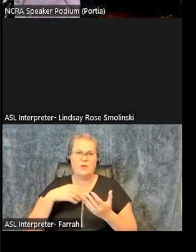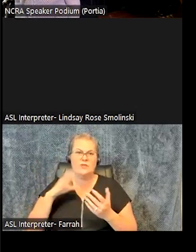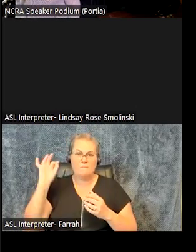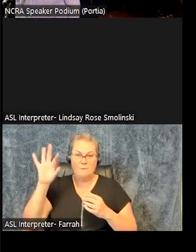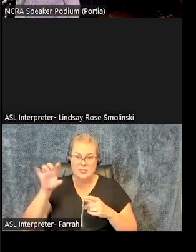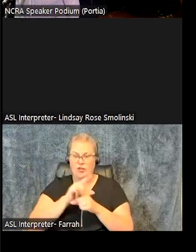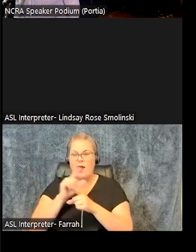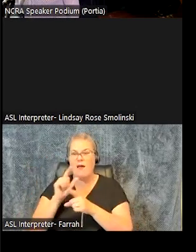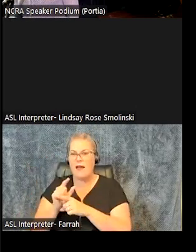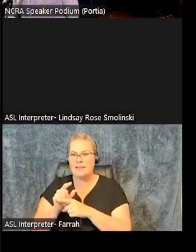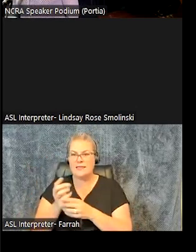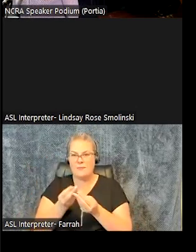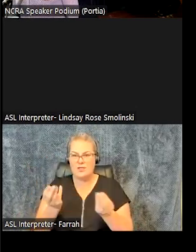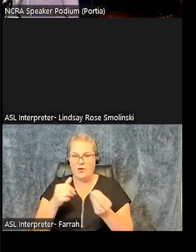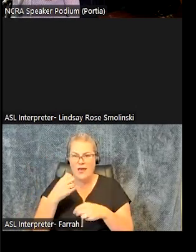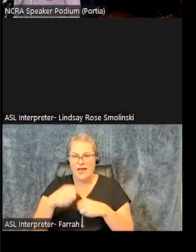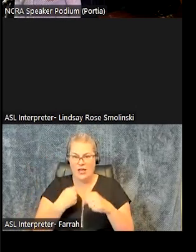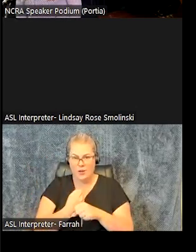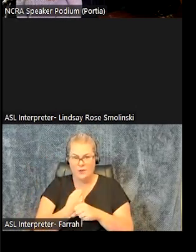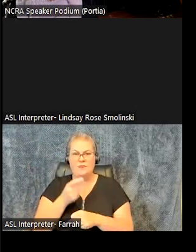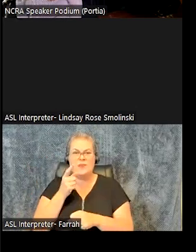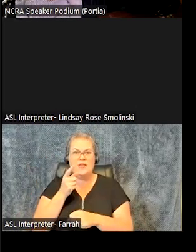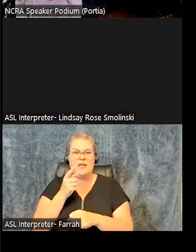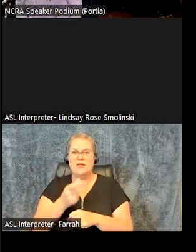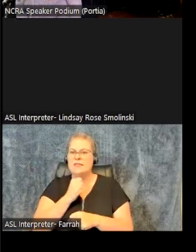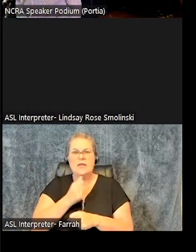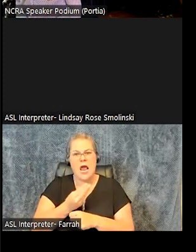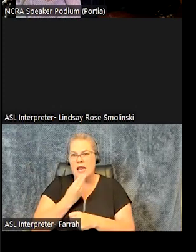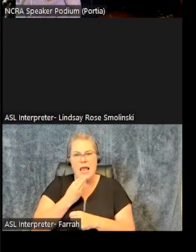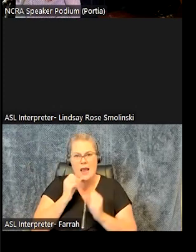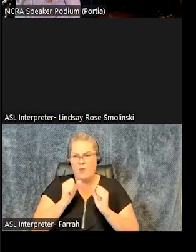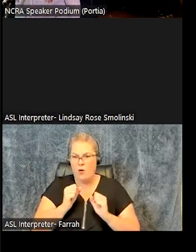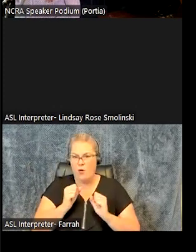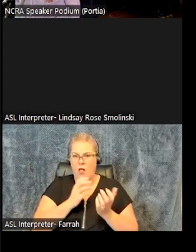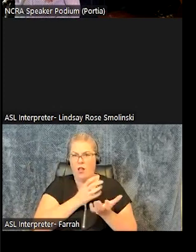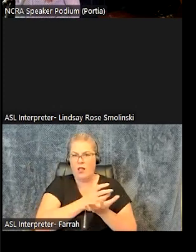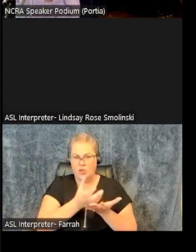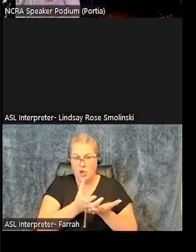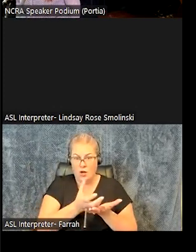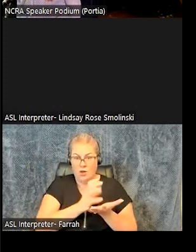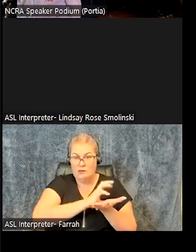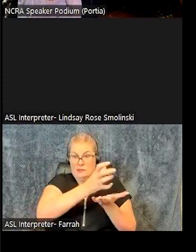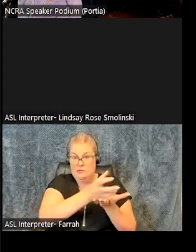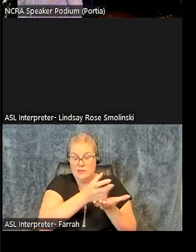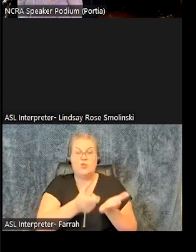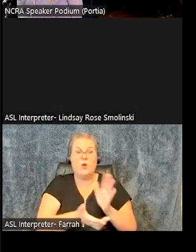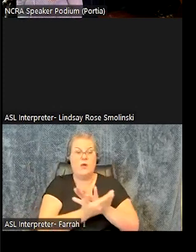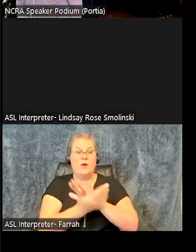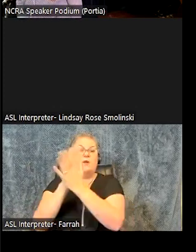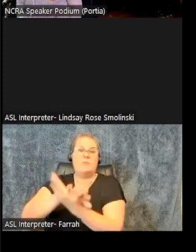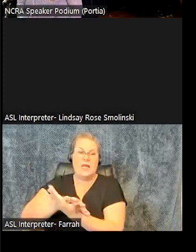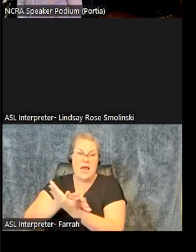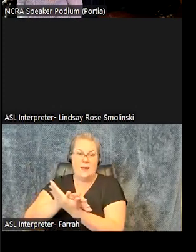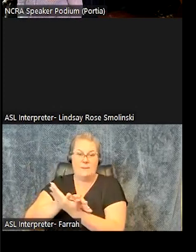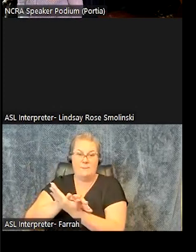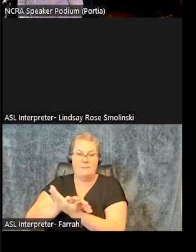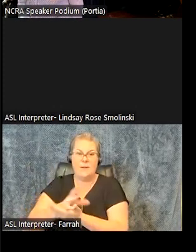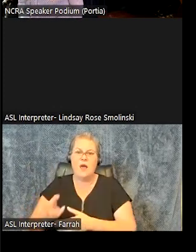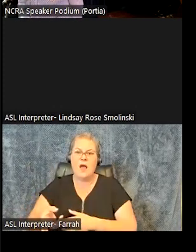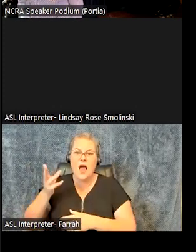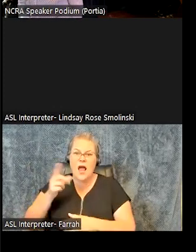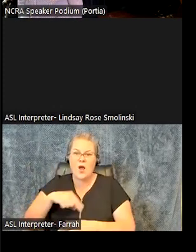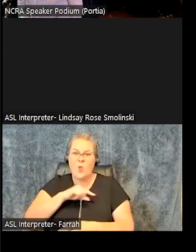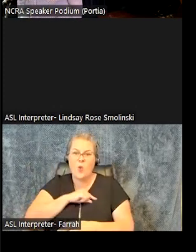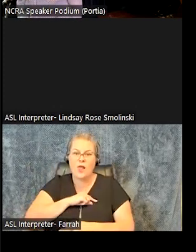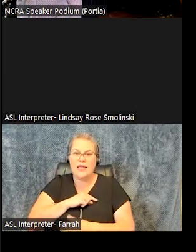year, and they took, this was non-edible surplus, and so they took that and turned it into a high quality animal